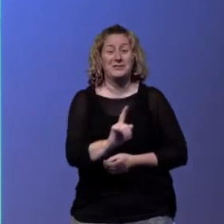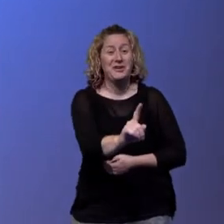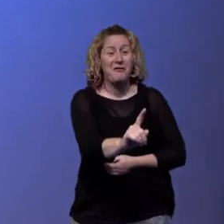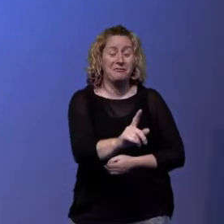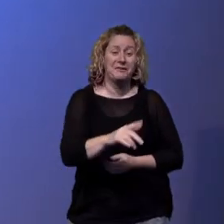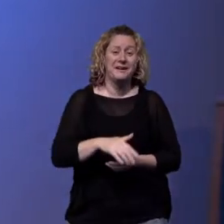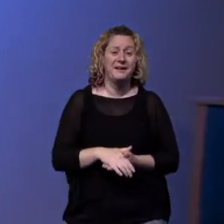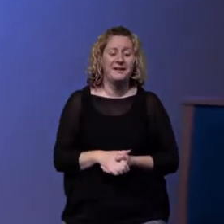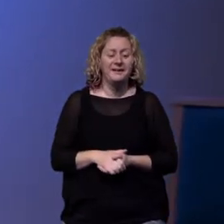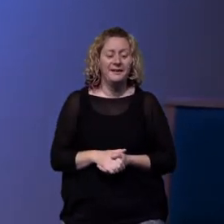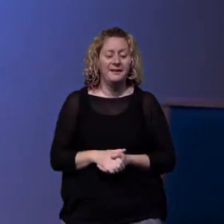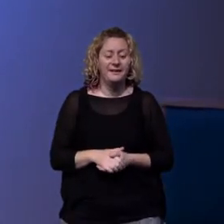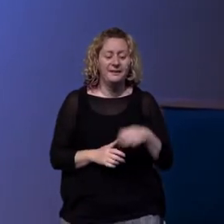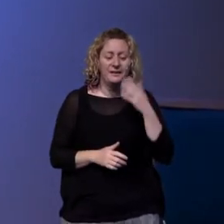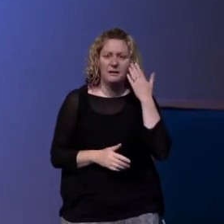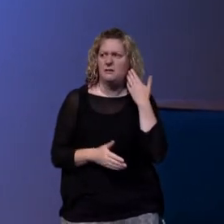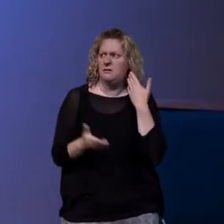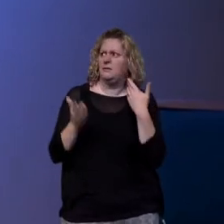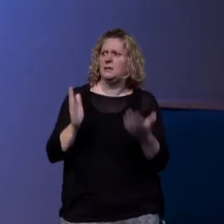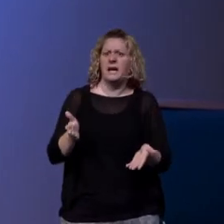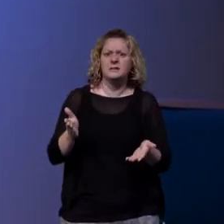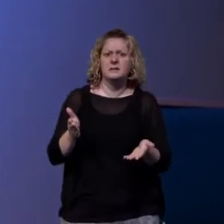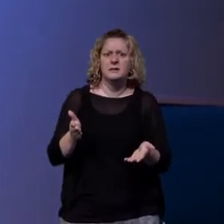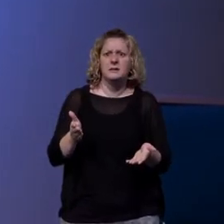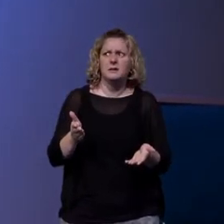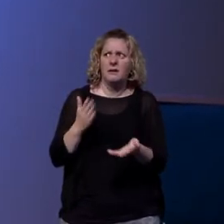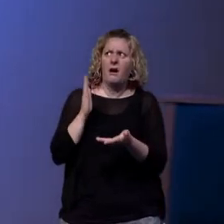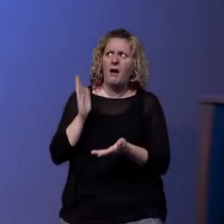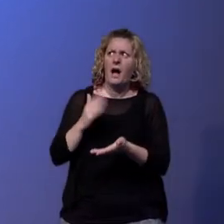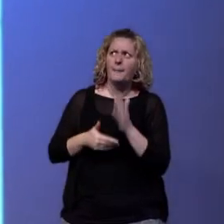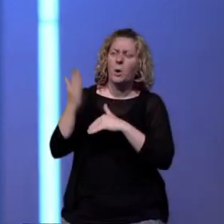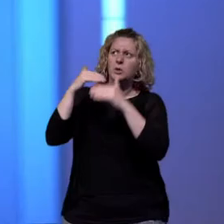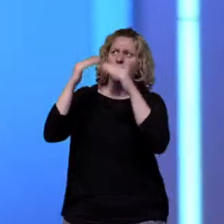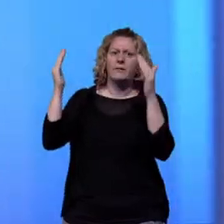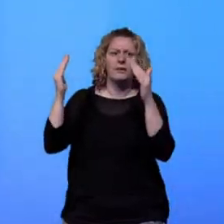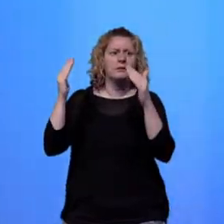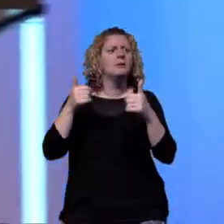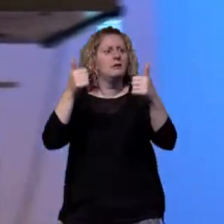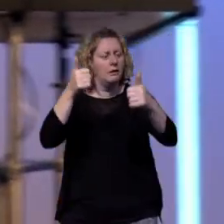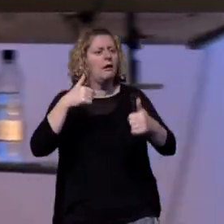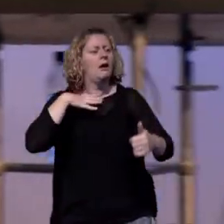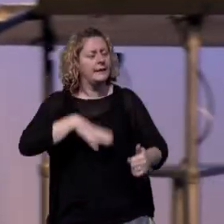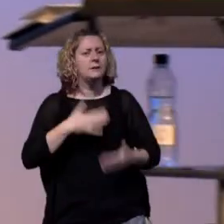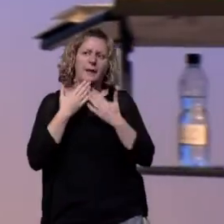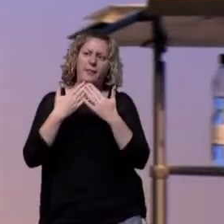But he, you know, and I thought, well, yeah, I am going to heaven. Well, be thankful. So how do I make sure,